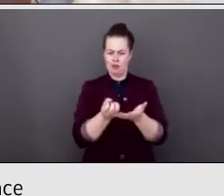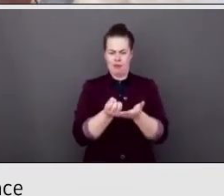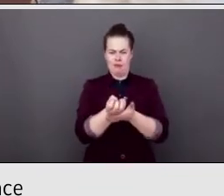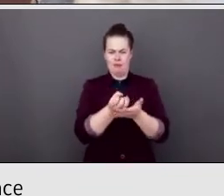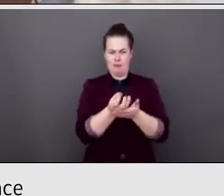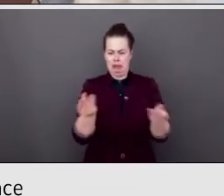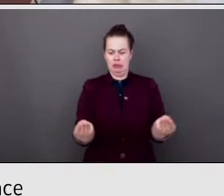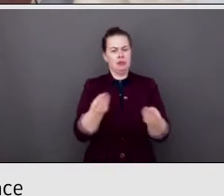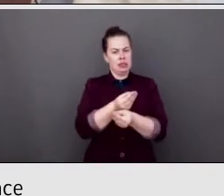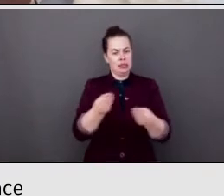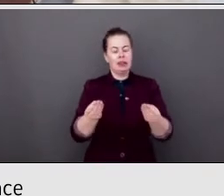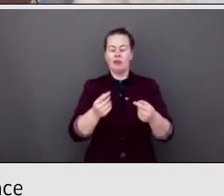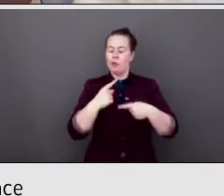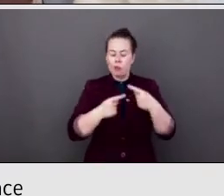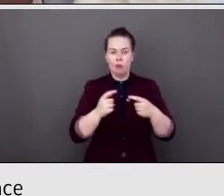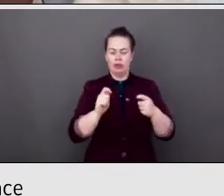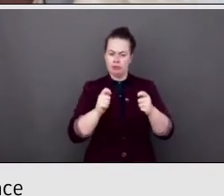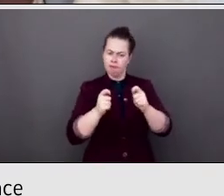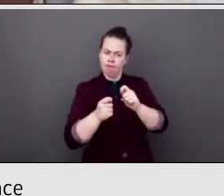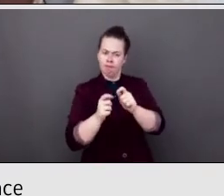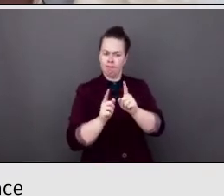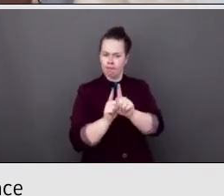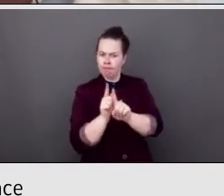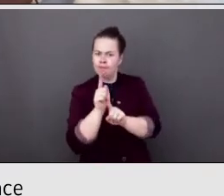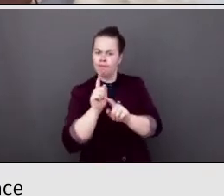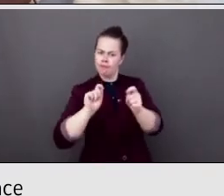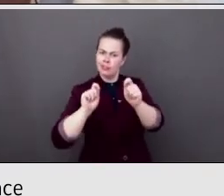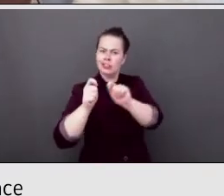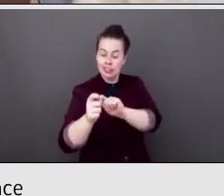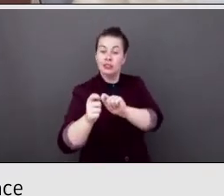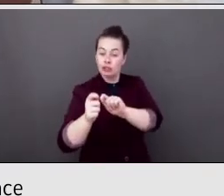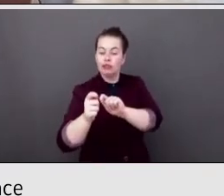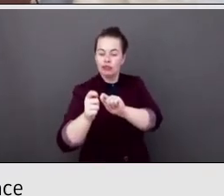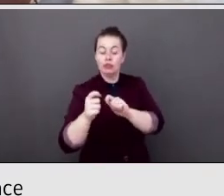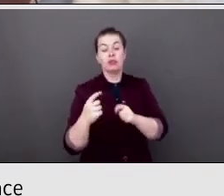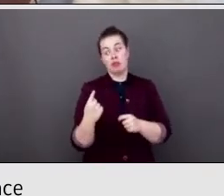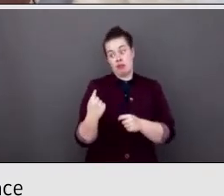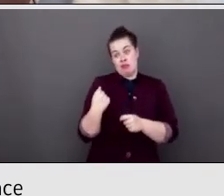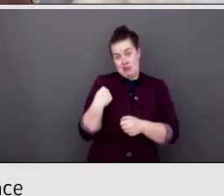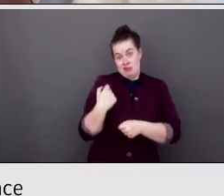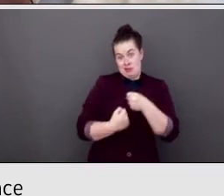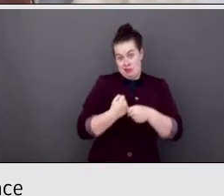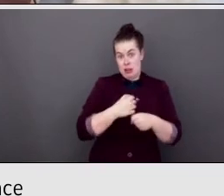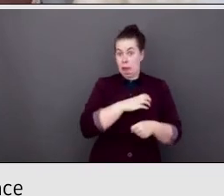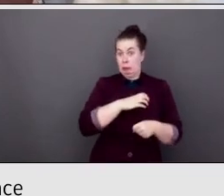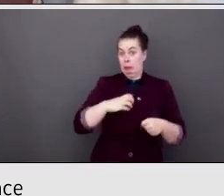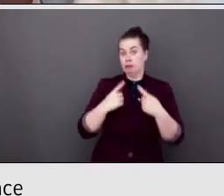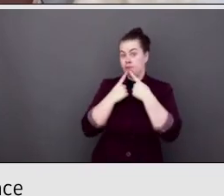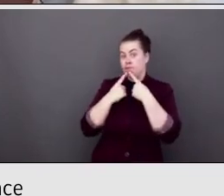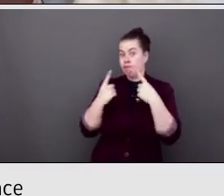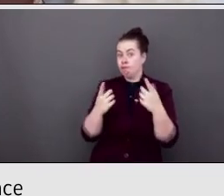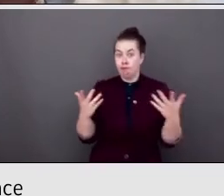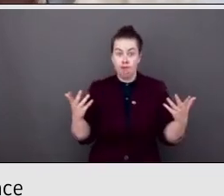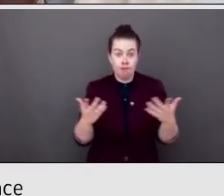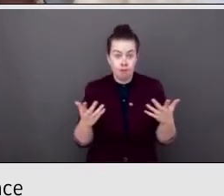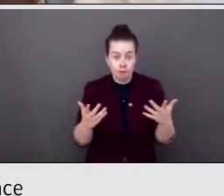has issued last year on 6th of February a new recommendation to move and to create an European electronic health record